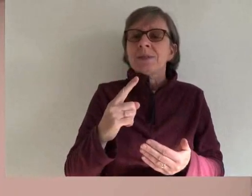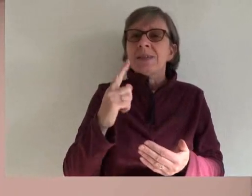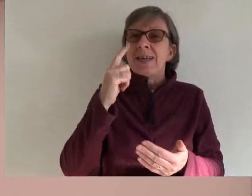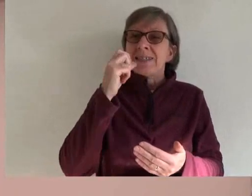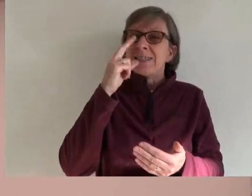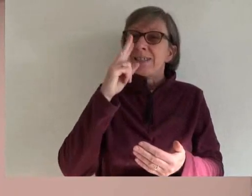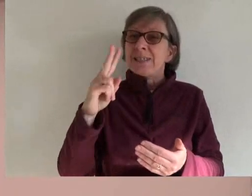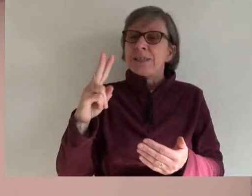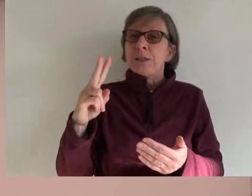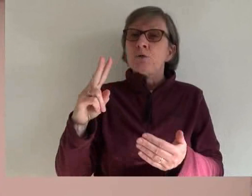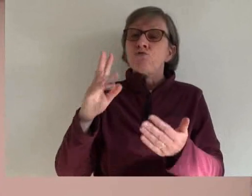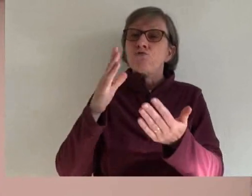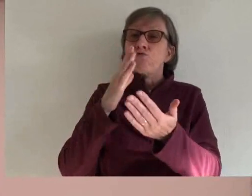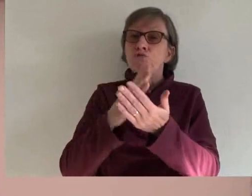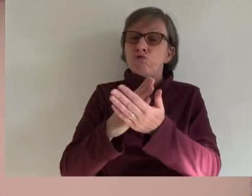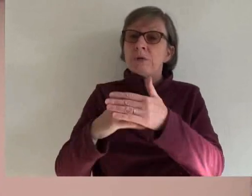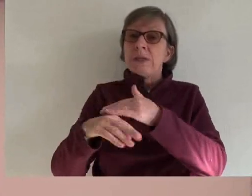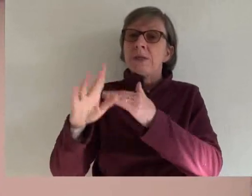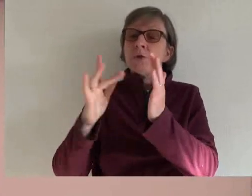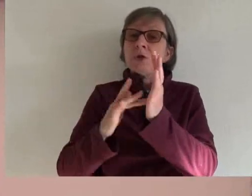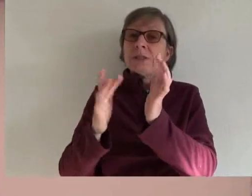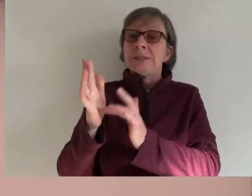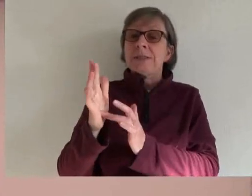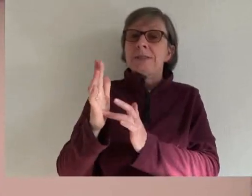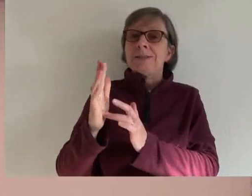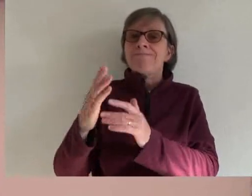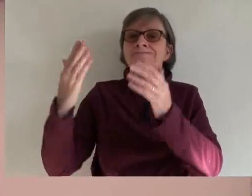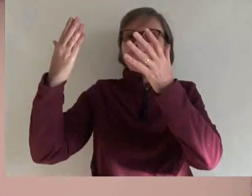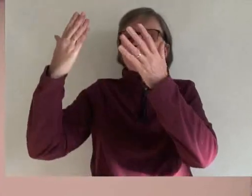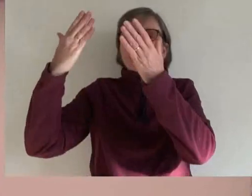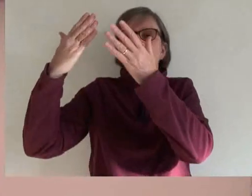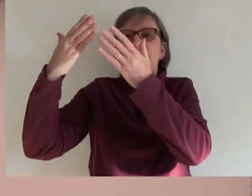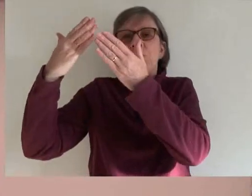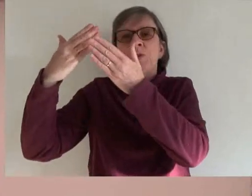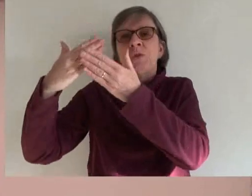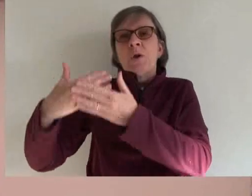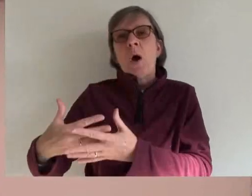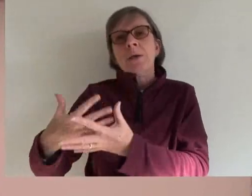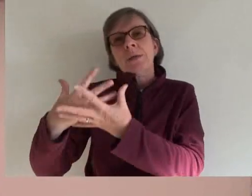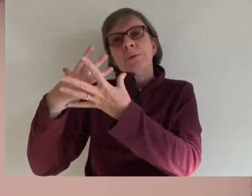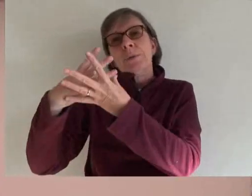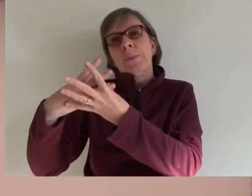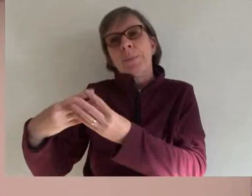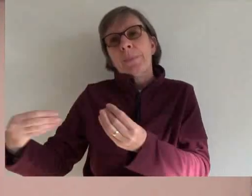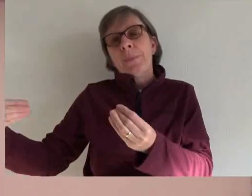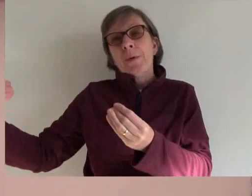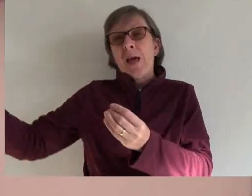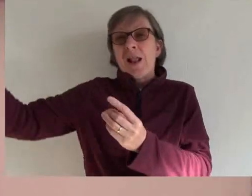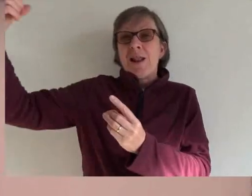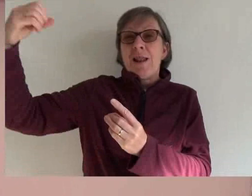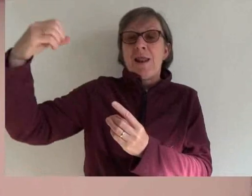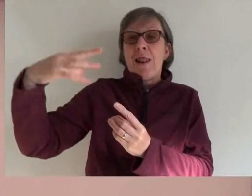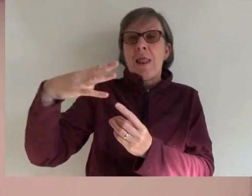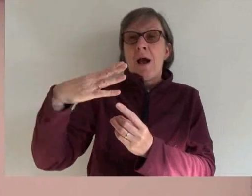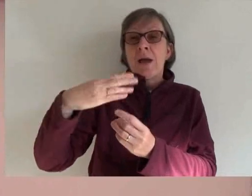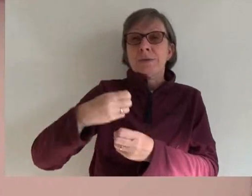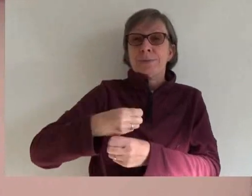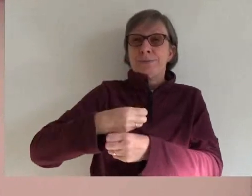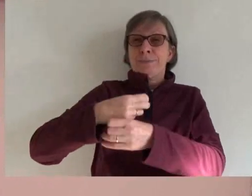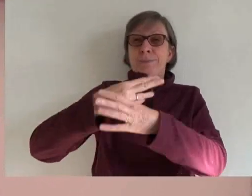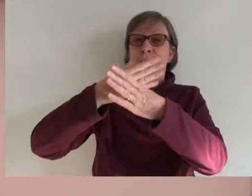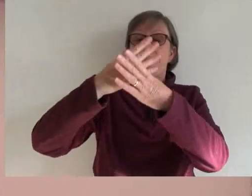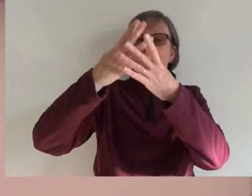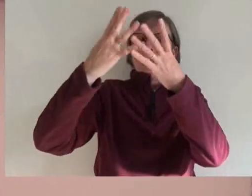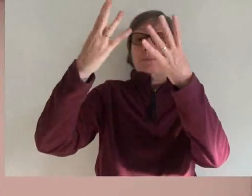truth is seen in him and you, because the darkness is passing and the true light is already shining.